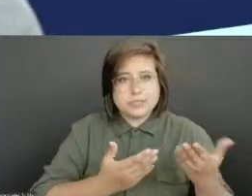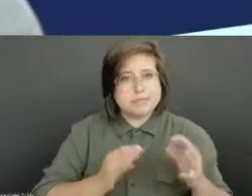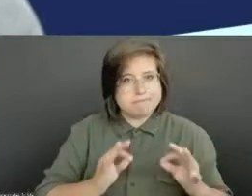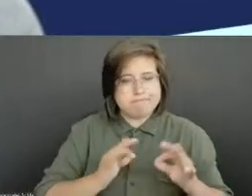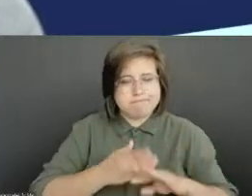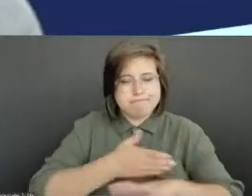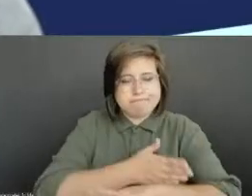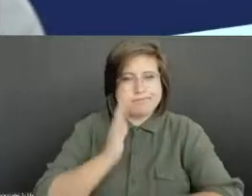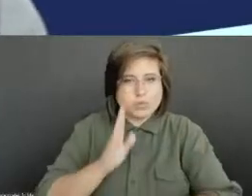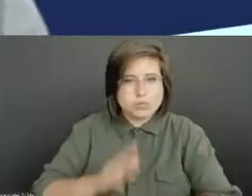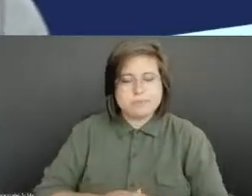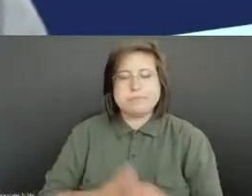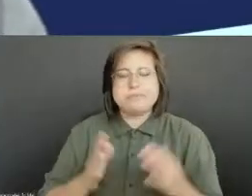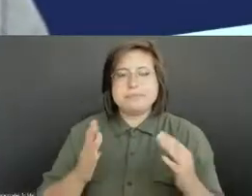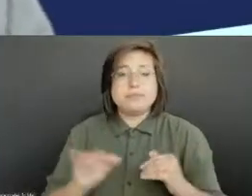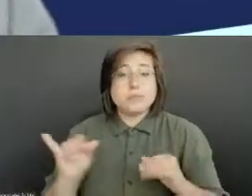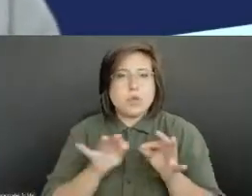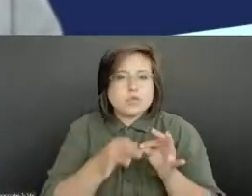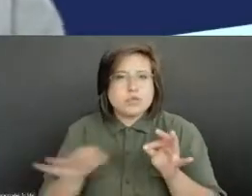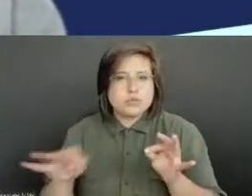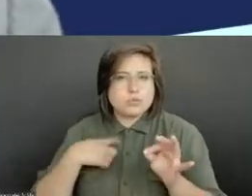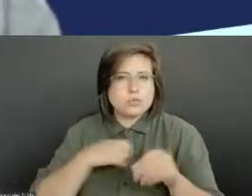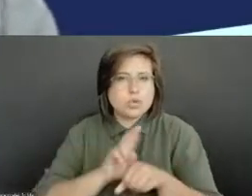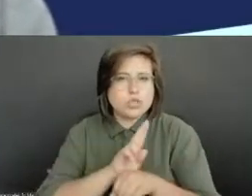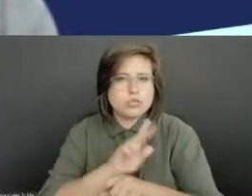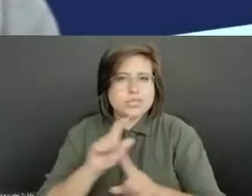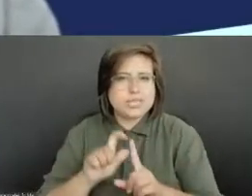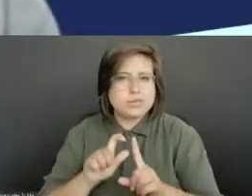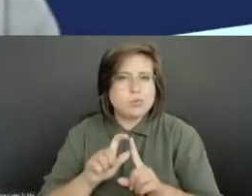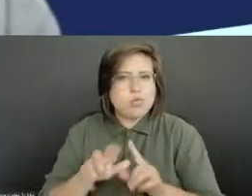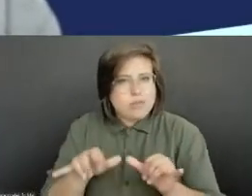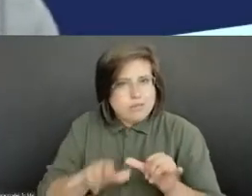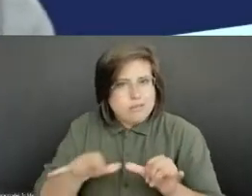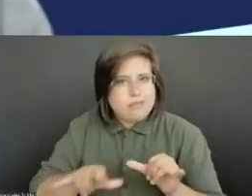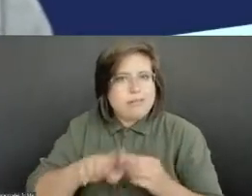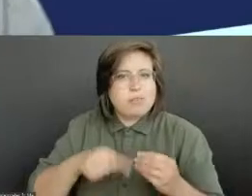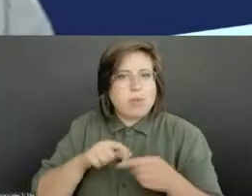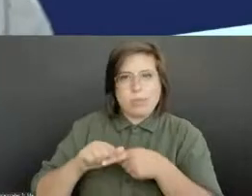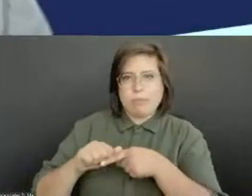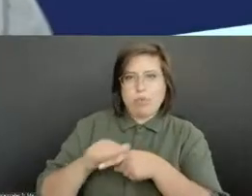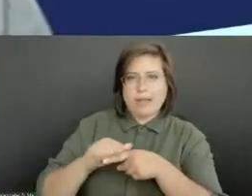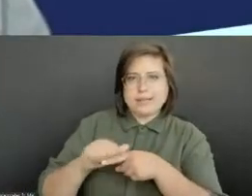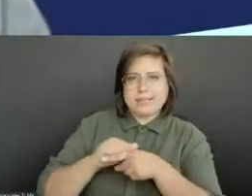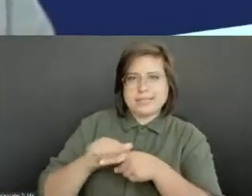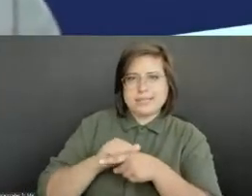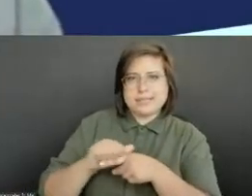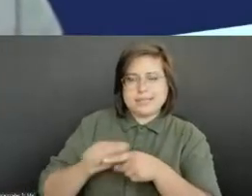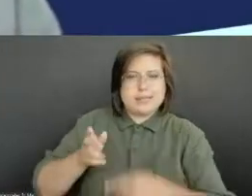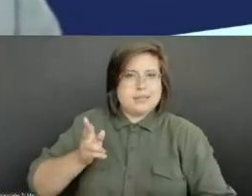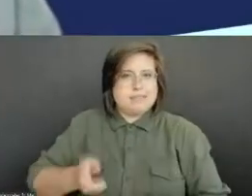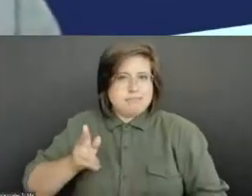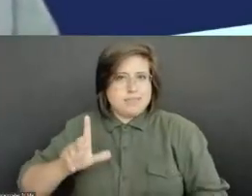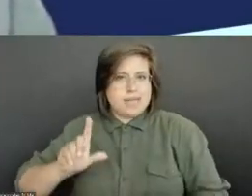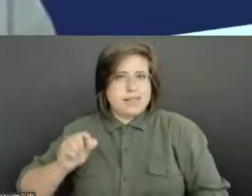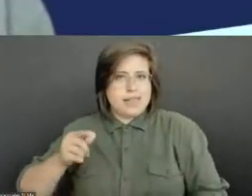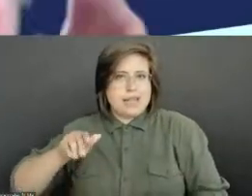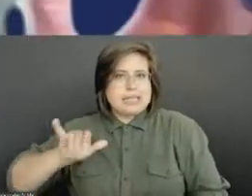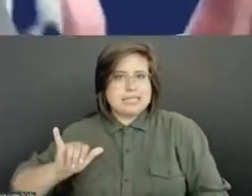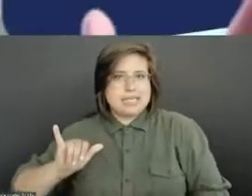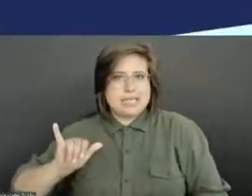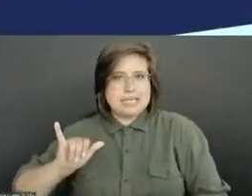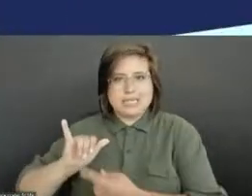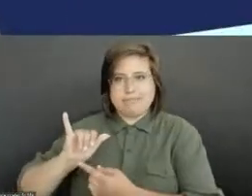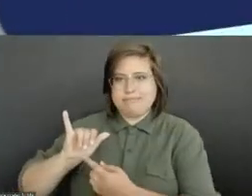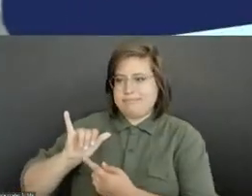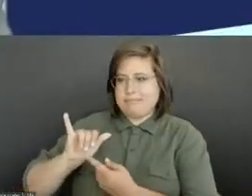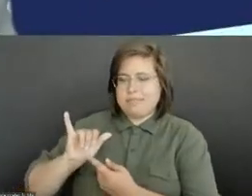appreciate that we are using the phrase repeatedly about the practice and legacy of racism. Legacy is